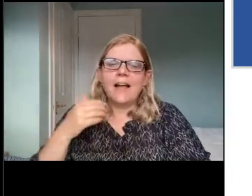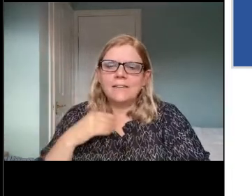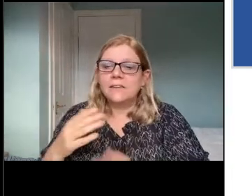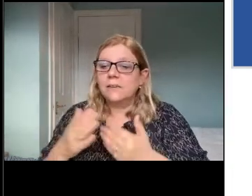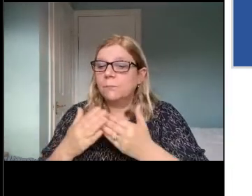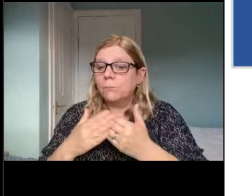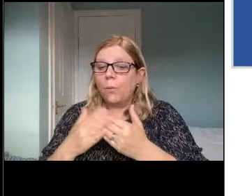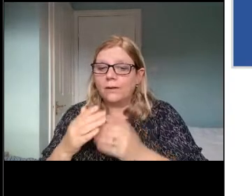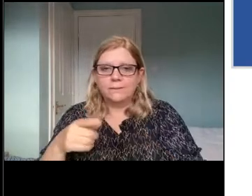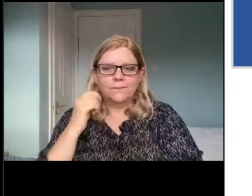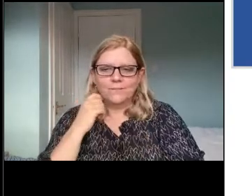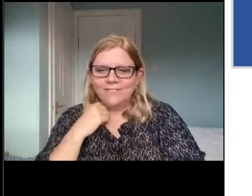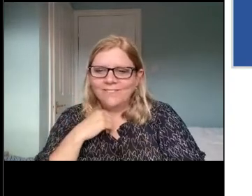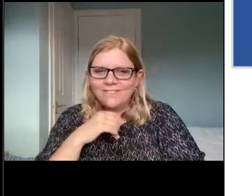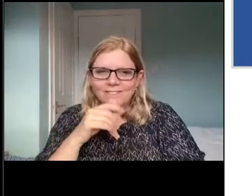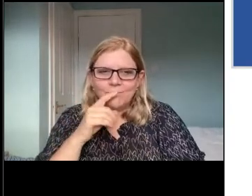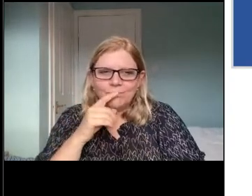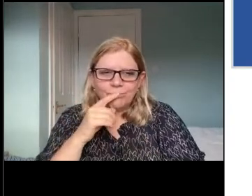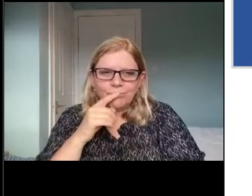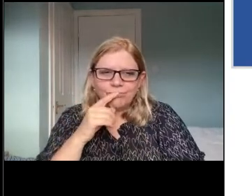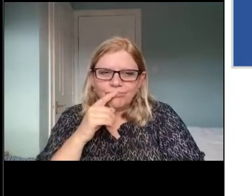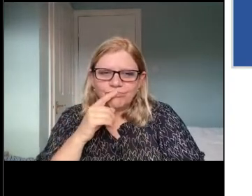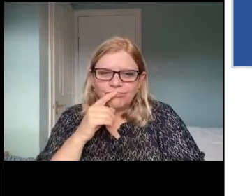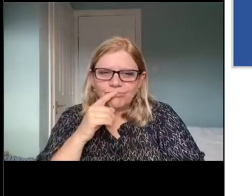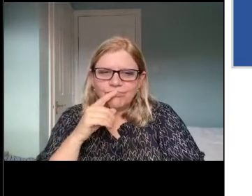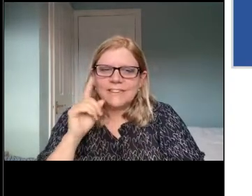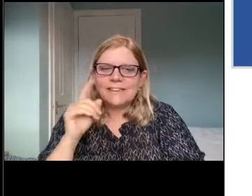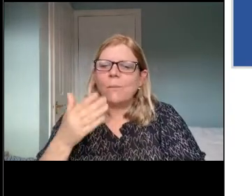future. Next slide, please. There's some more pictures.